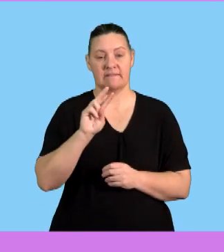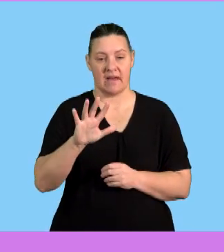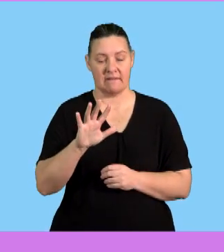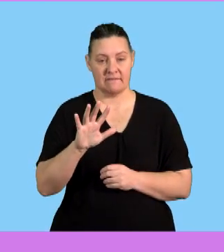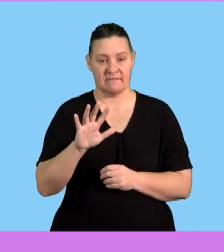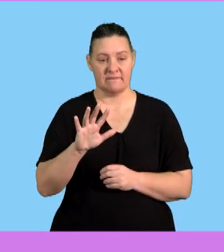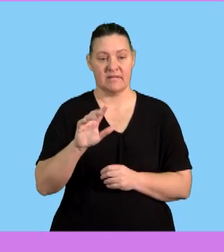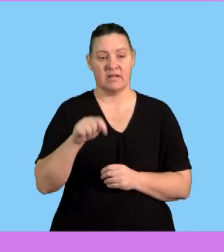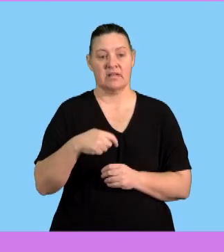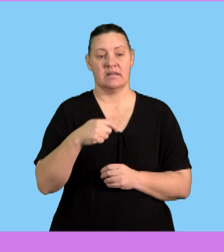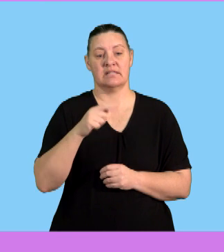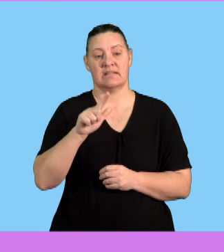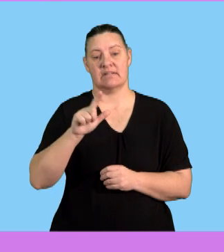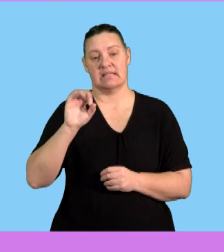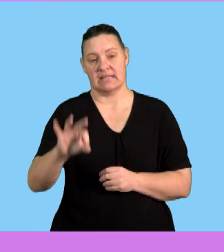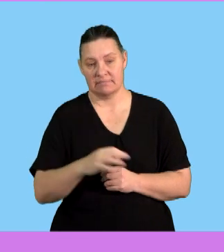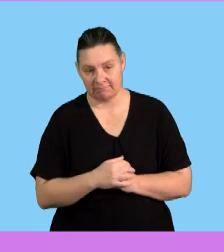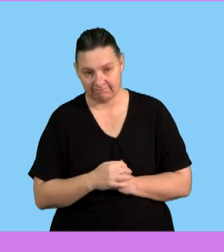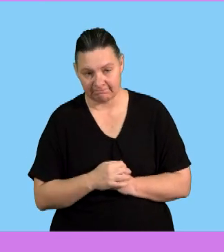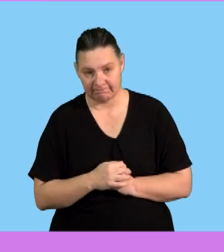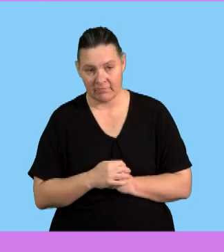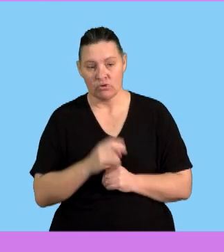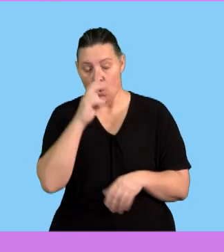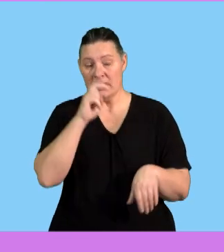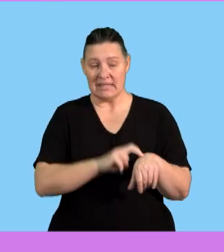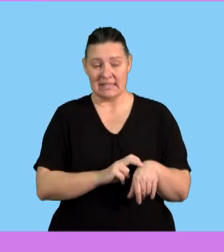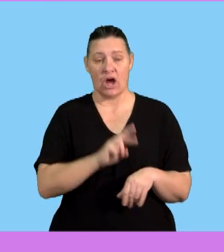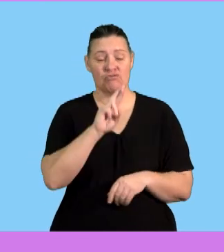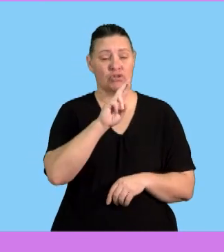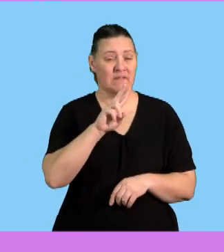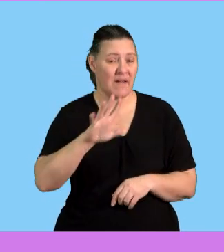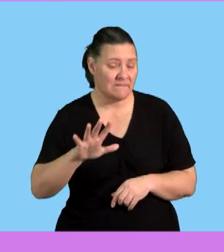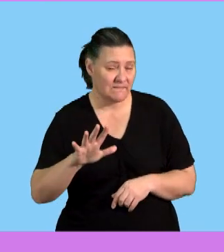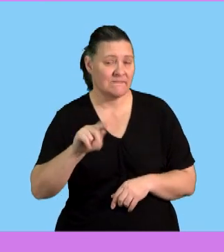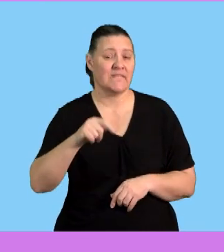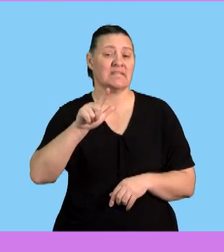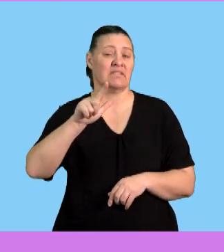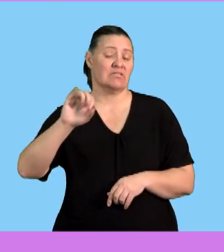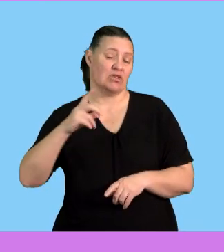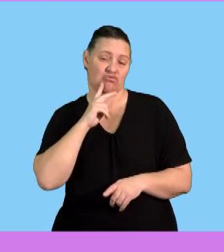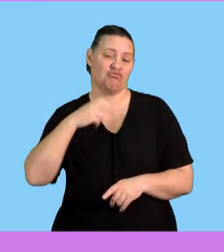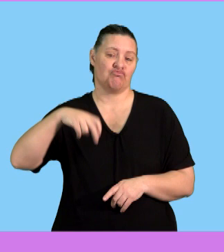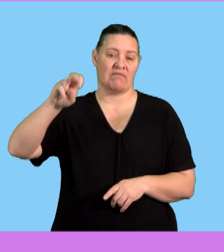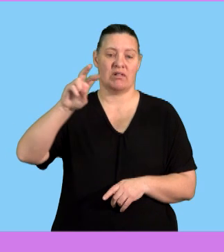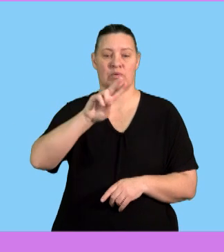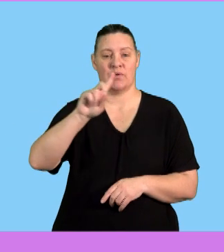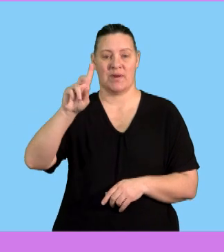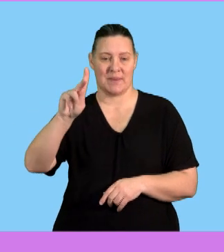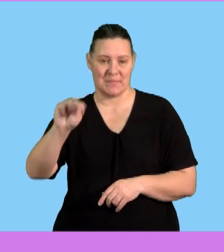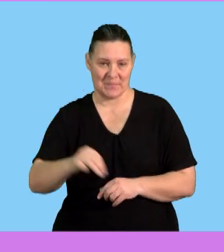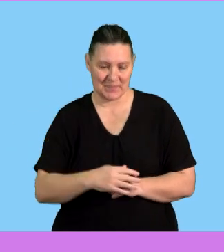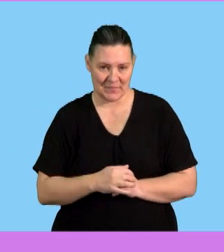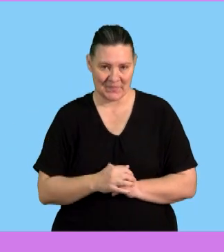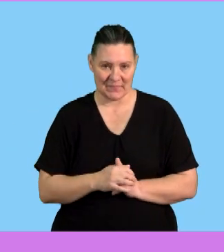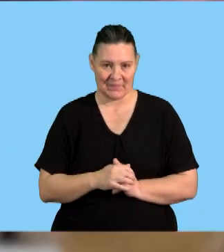Rand 73. So we will need 25 Rand 73 to travel 21